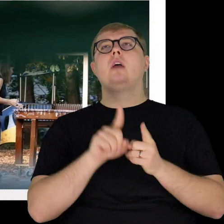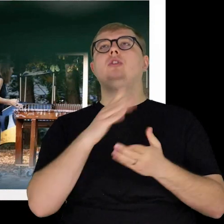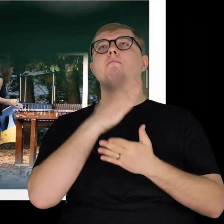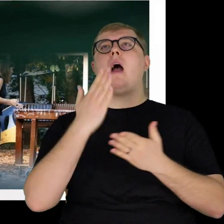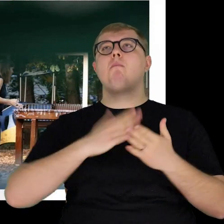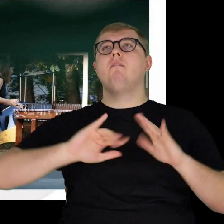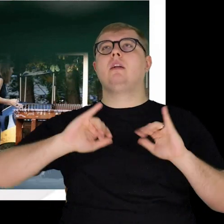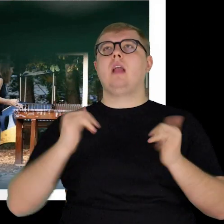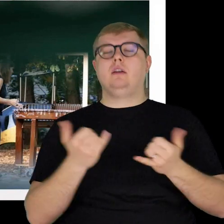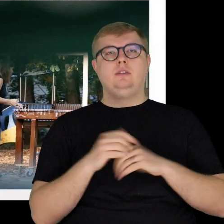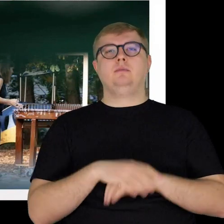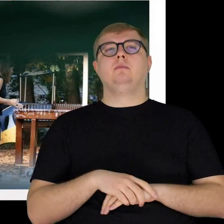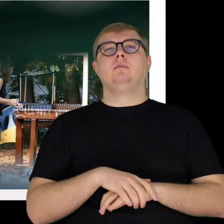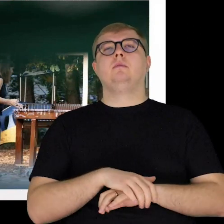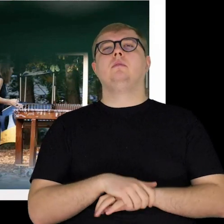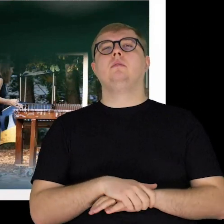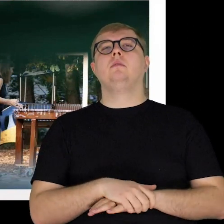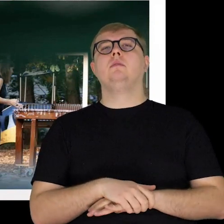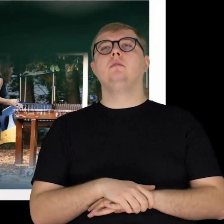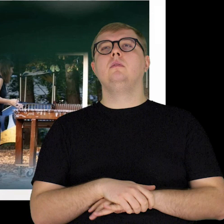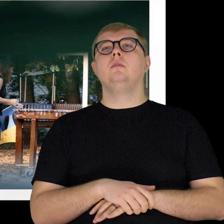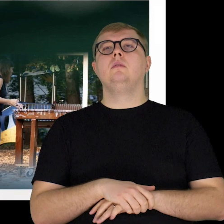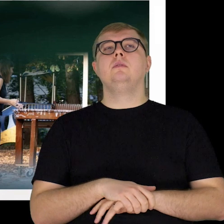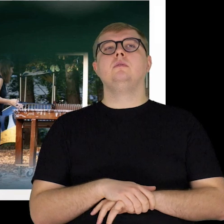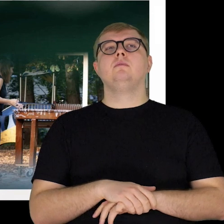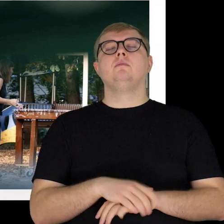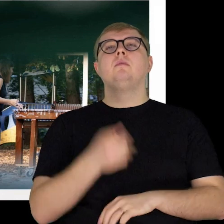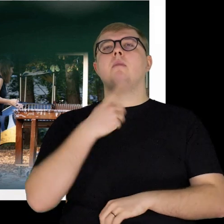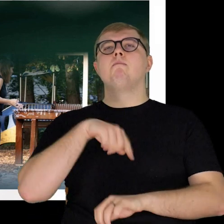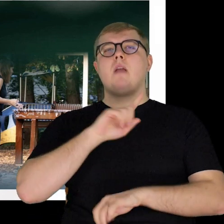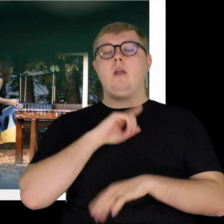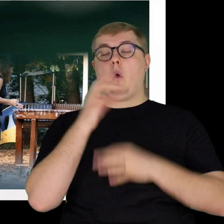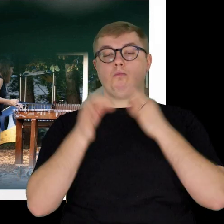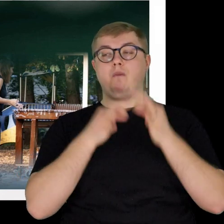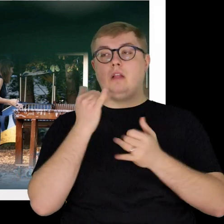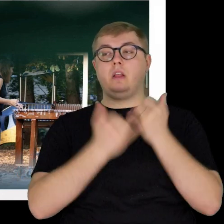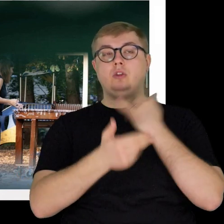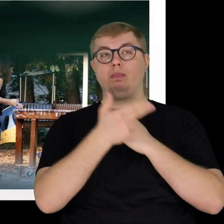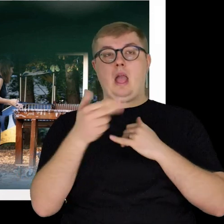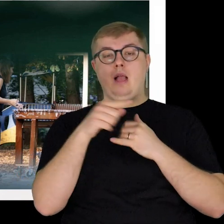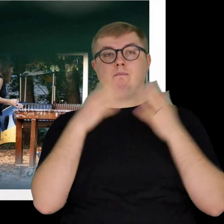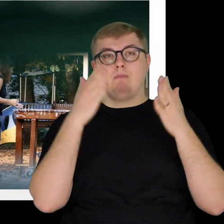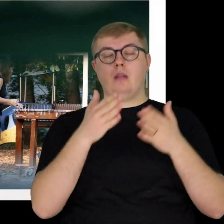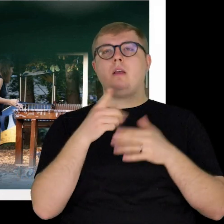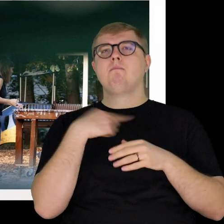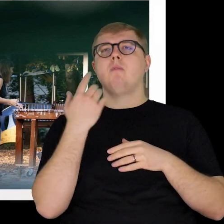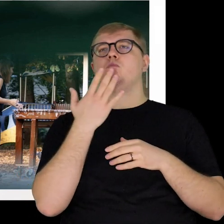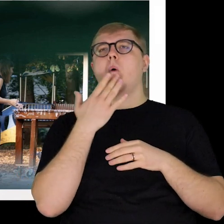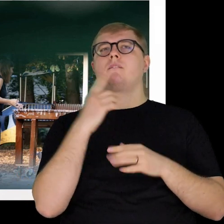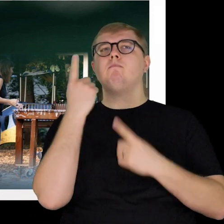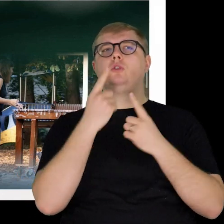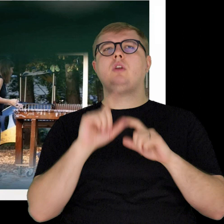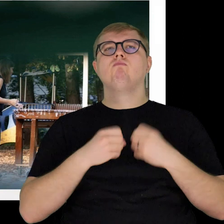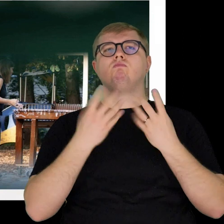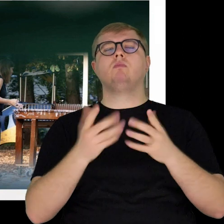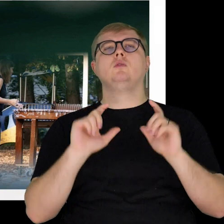So what do we mean when we talked about refiguration of spaces?